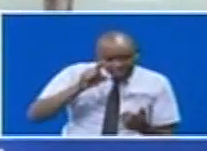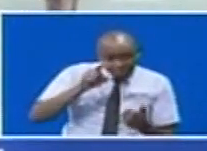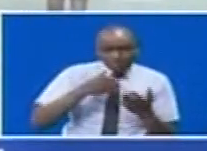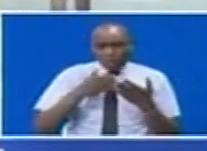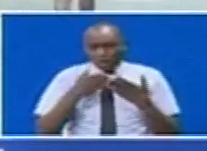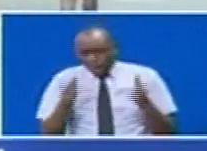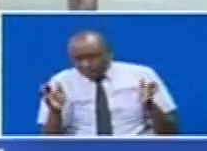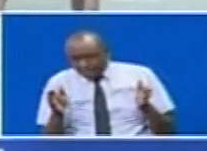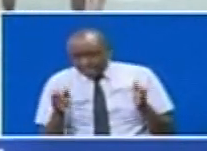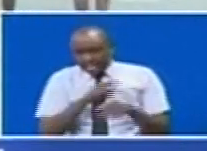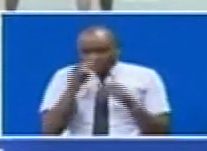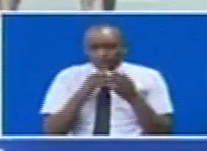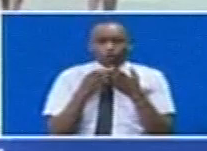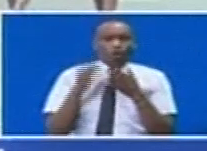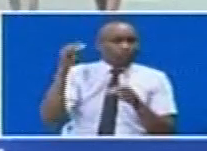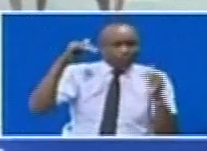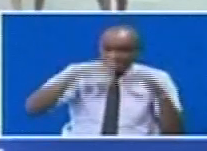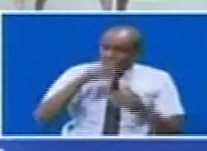the Democratic National Convention?